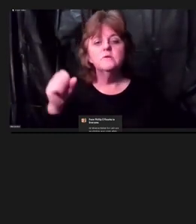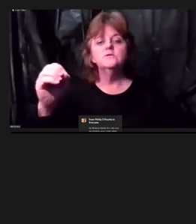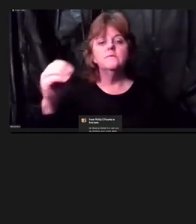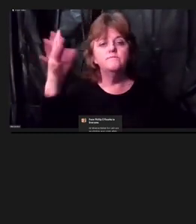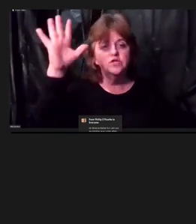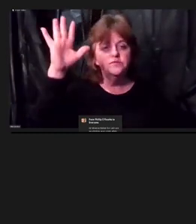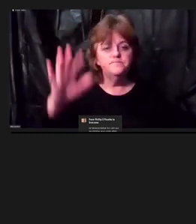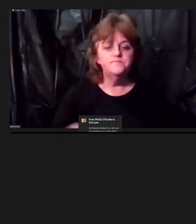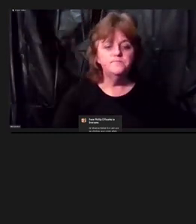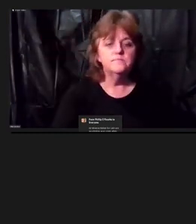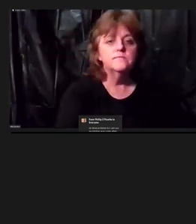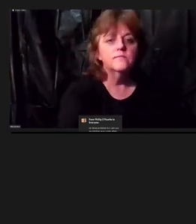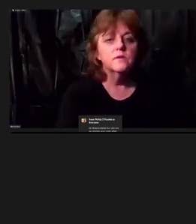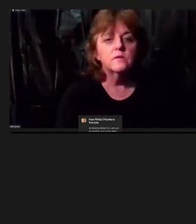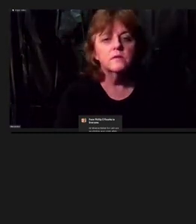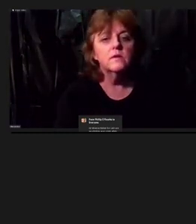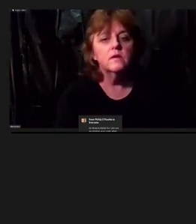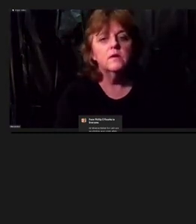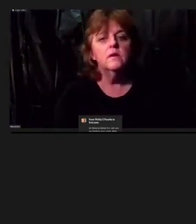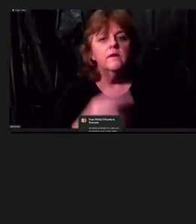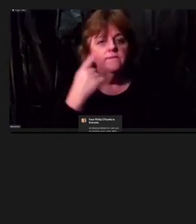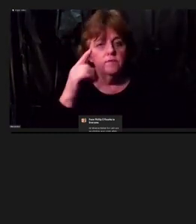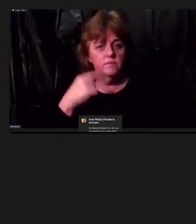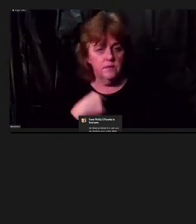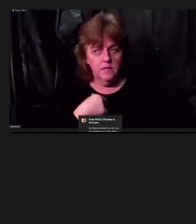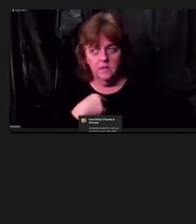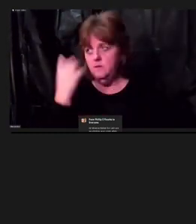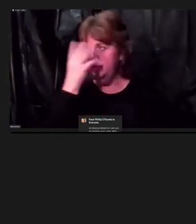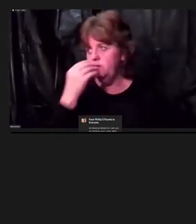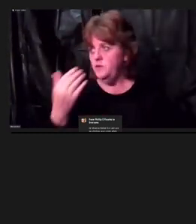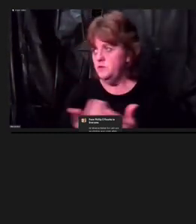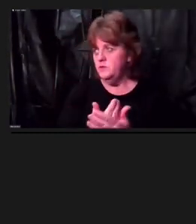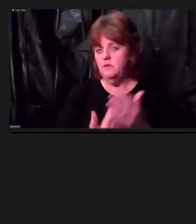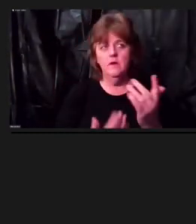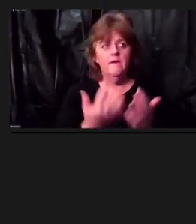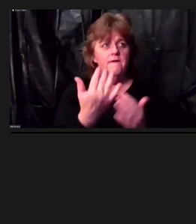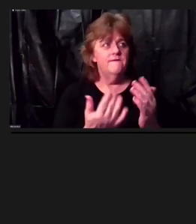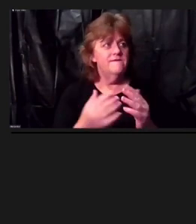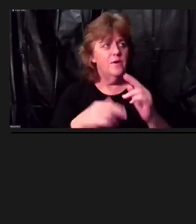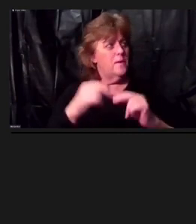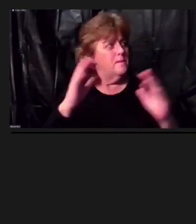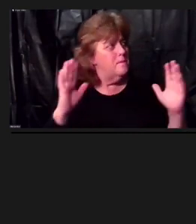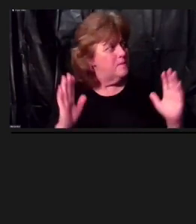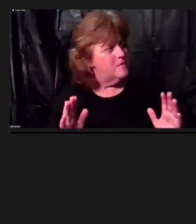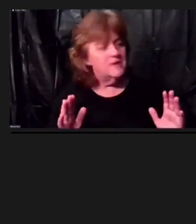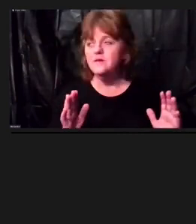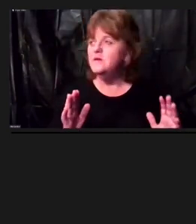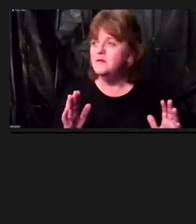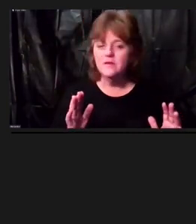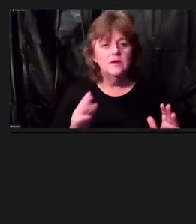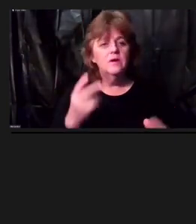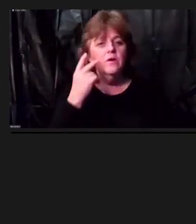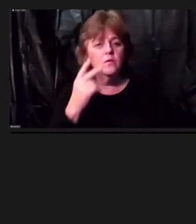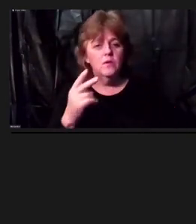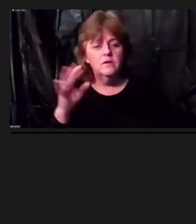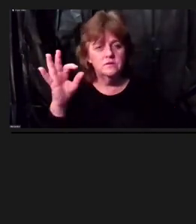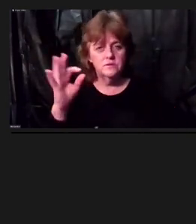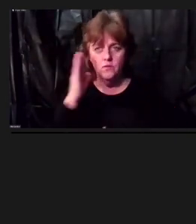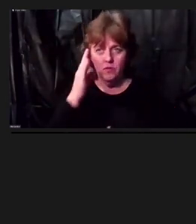that's it. That's for me from here at our beautiful new fire station. Watch for a Facebook Live